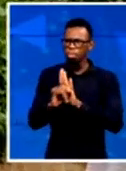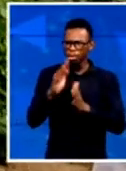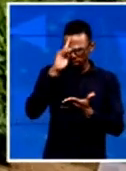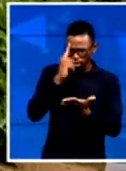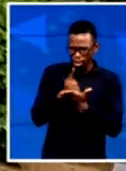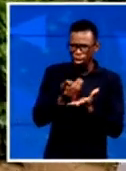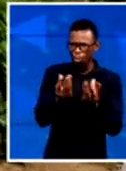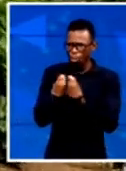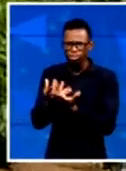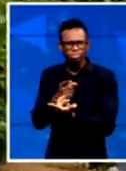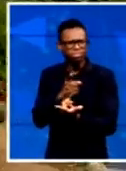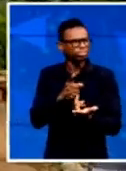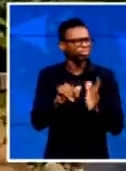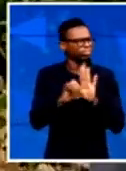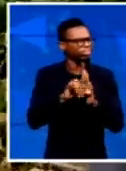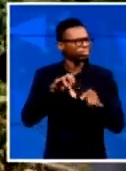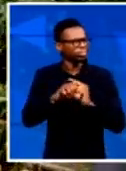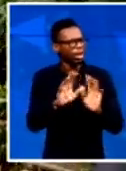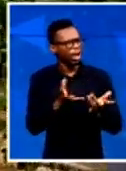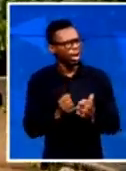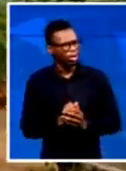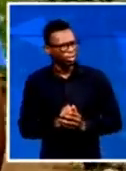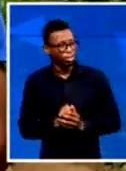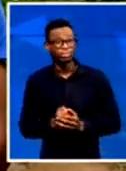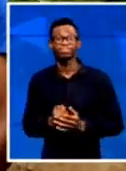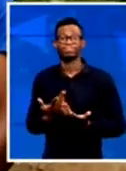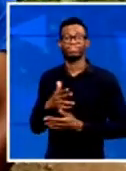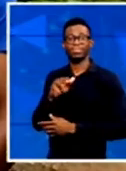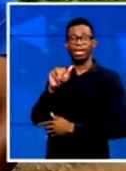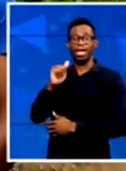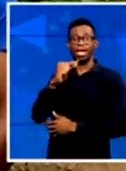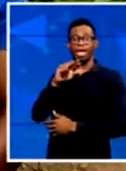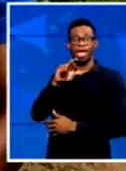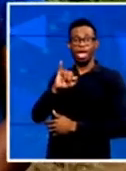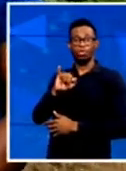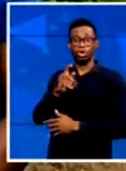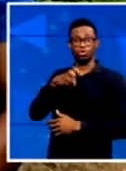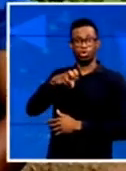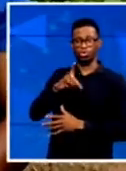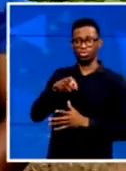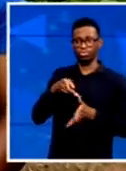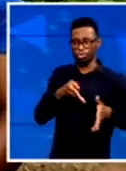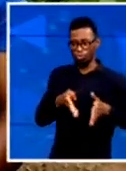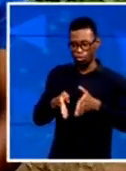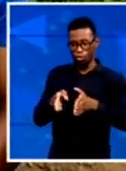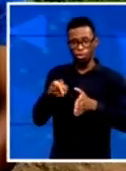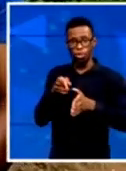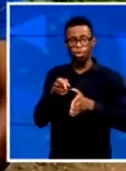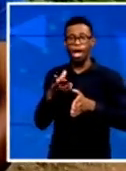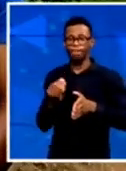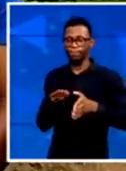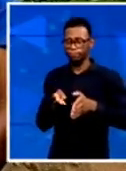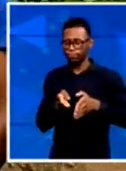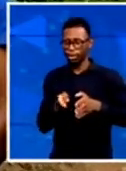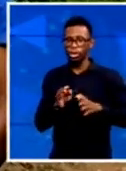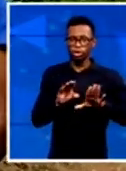agri-tourism route that we launched this week, it actually has 6 stops, starting up here in Scotsboro, right